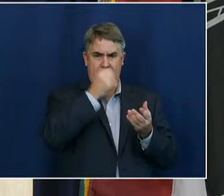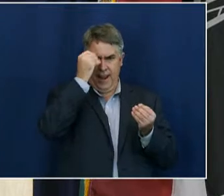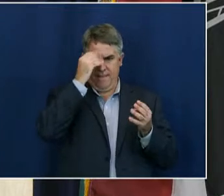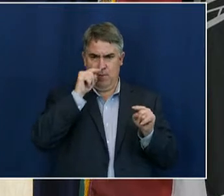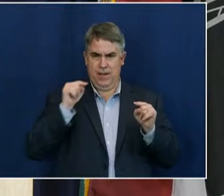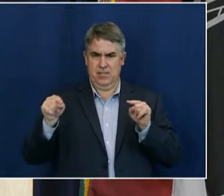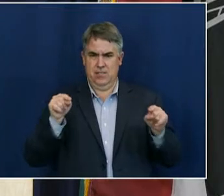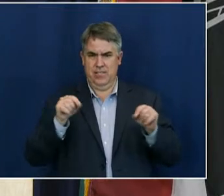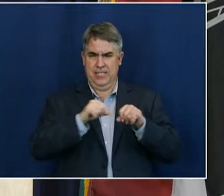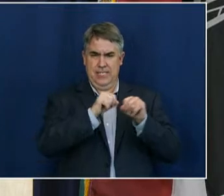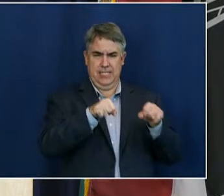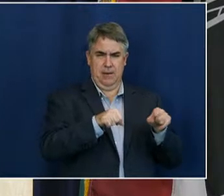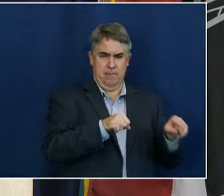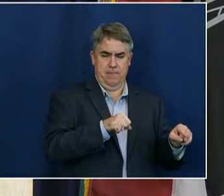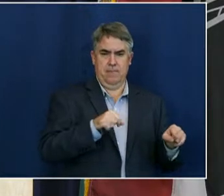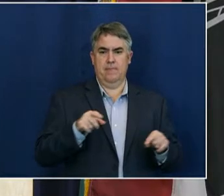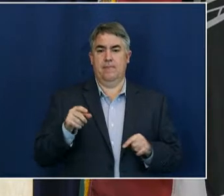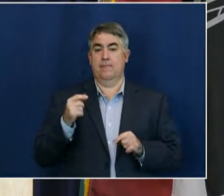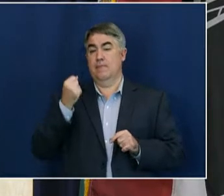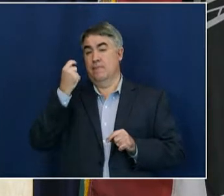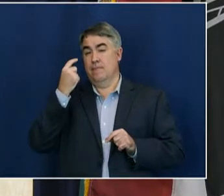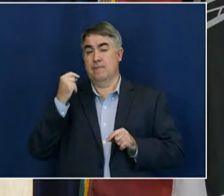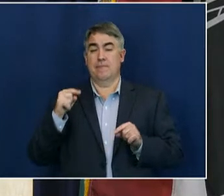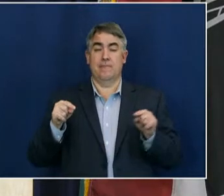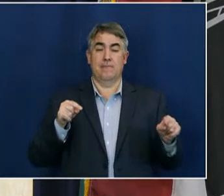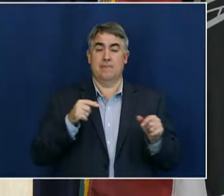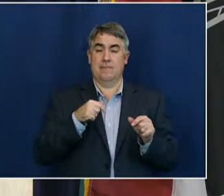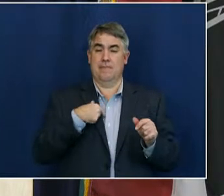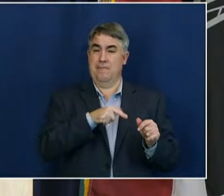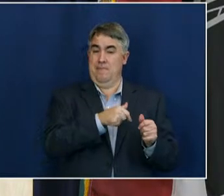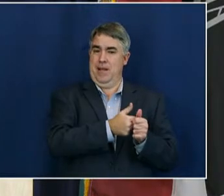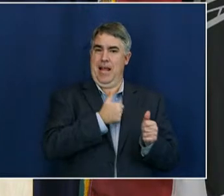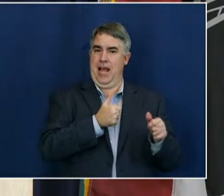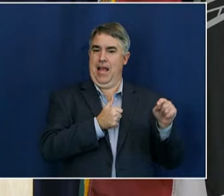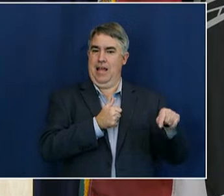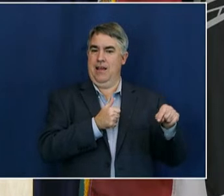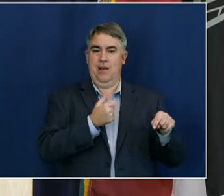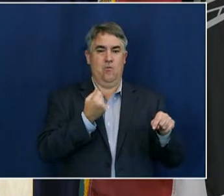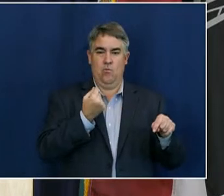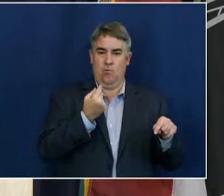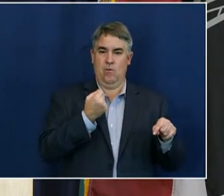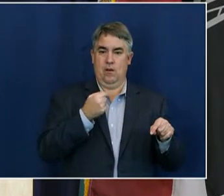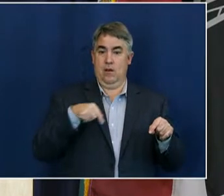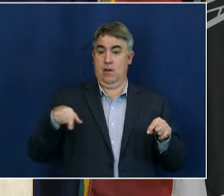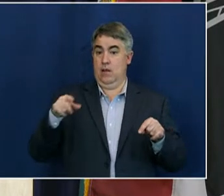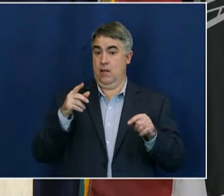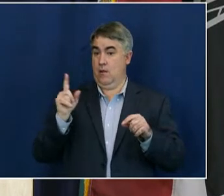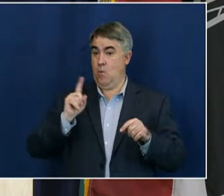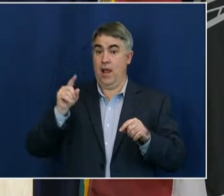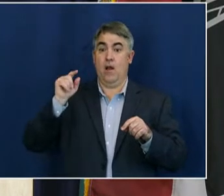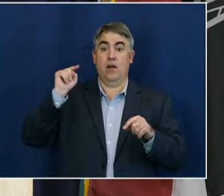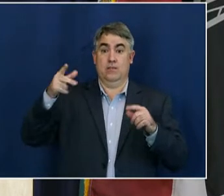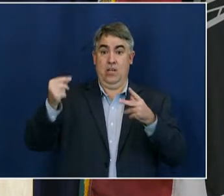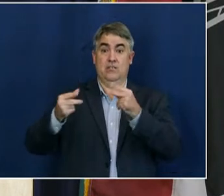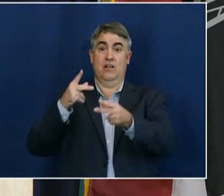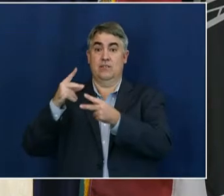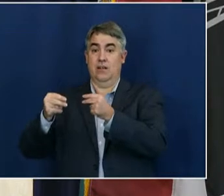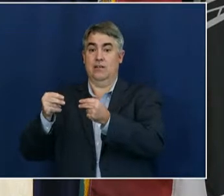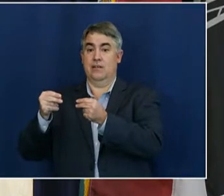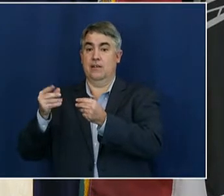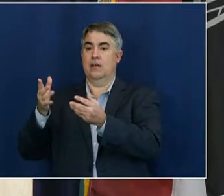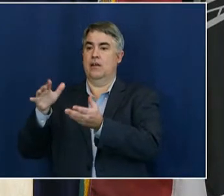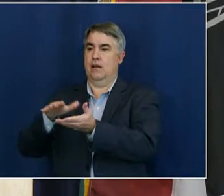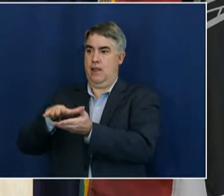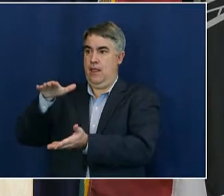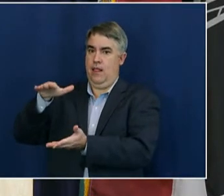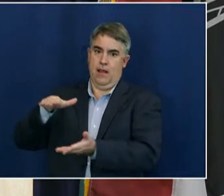of the backlog, again, is that delay of people not quickly entering things into the system, and part of that delay could be in